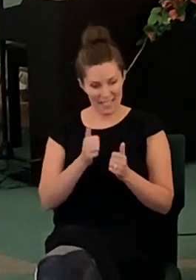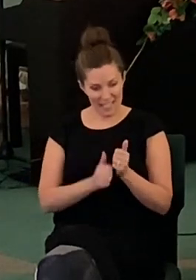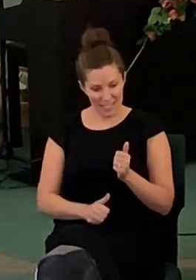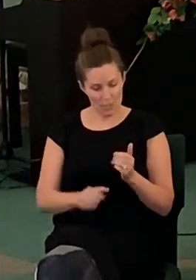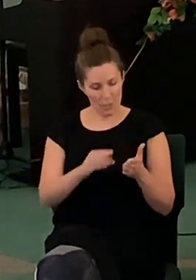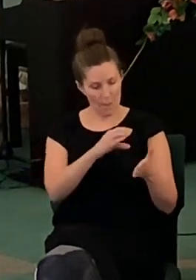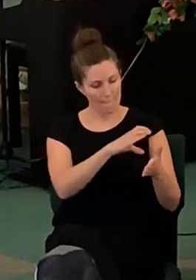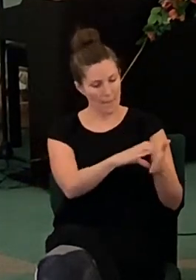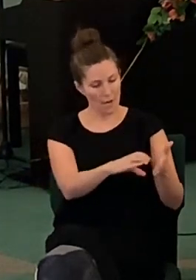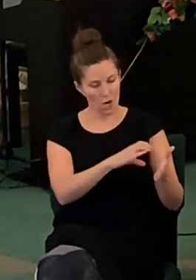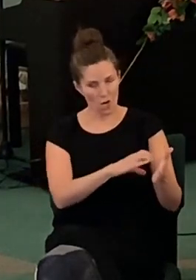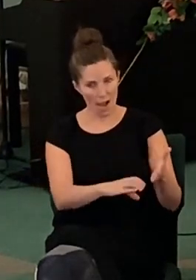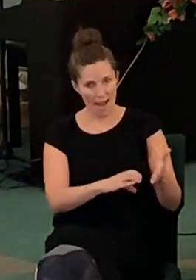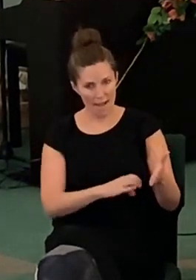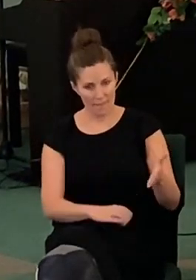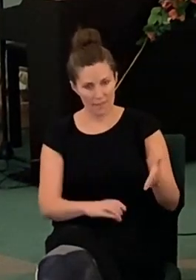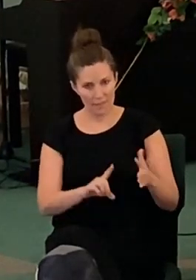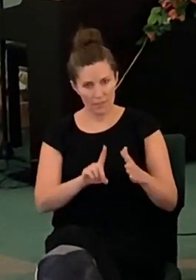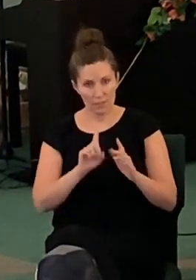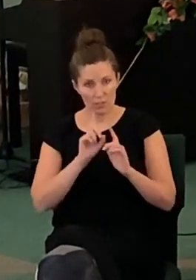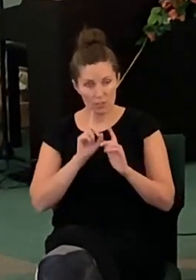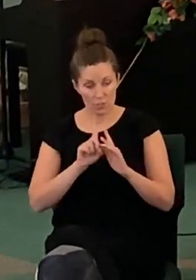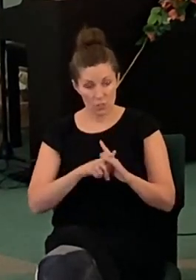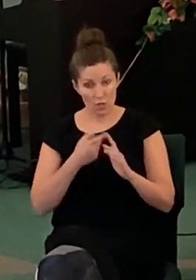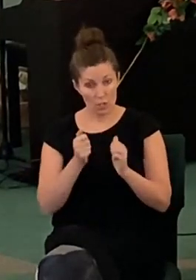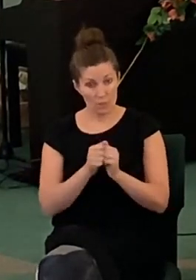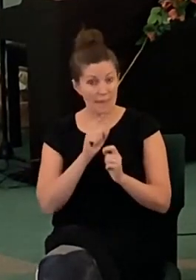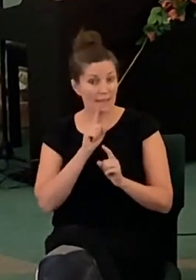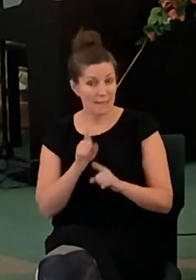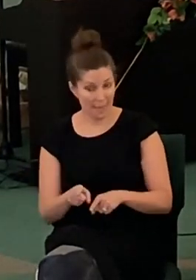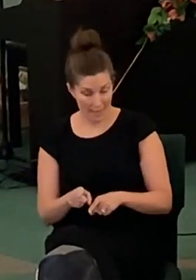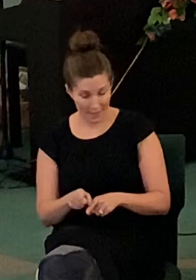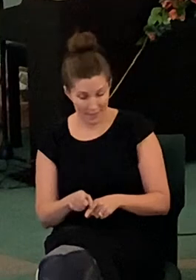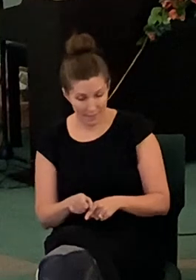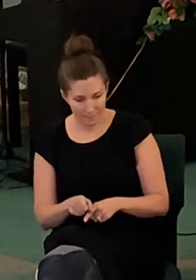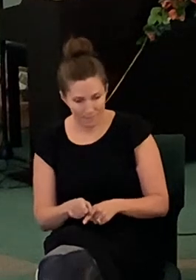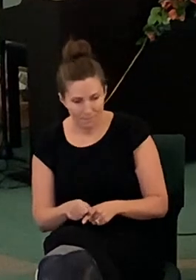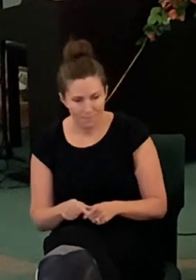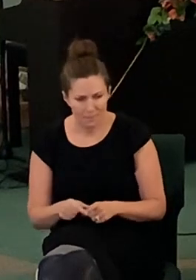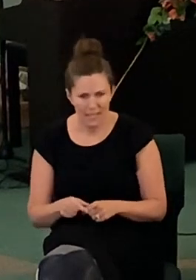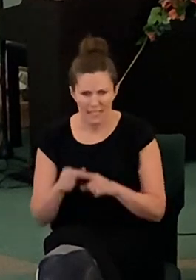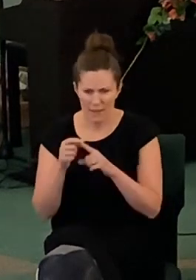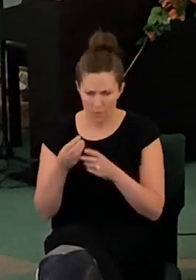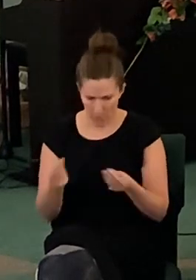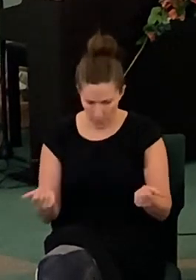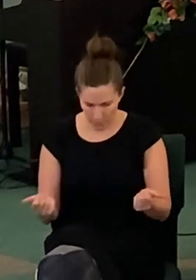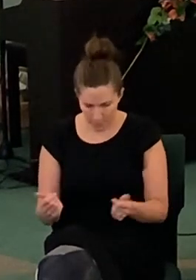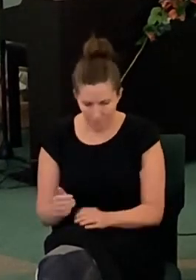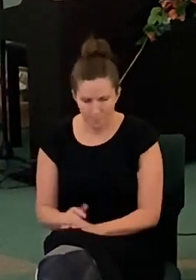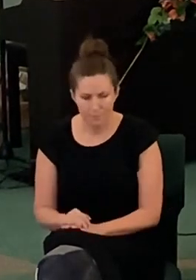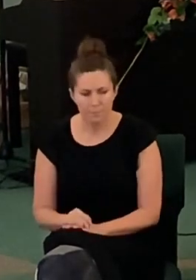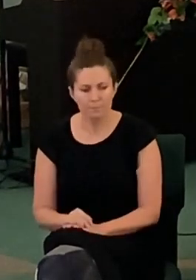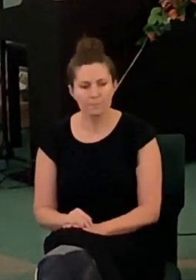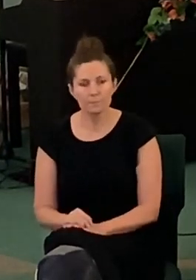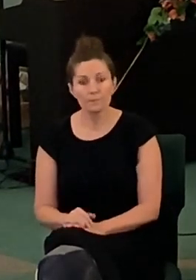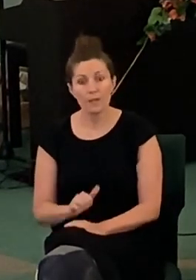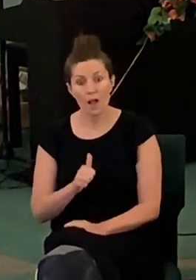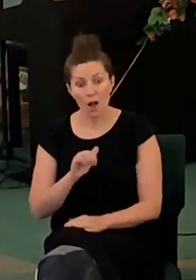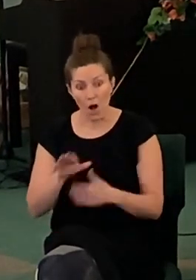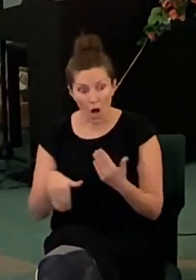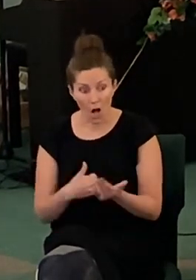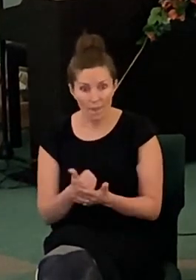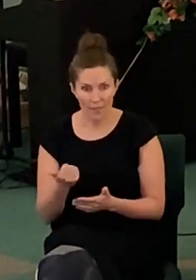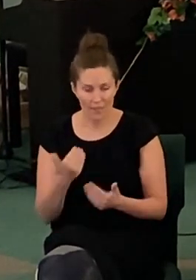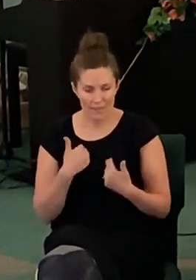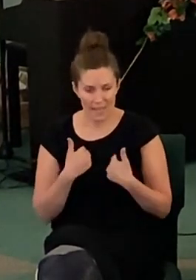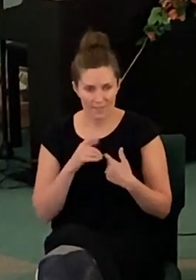Peter begins with a command, except for chapter 1, verse 3, and chapter 2, verse 4. Every paragraph has a command.